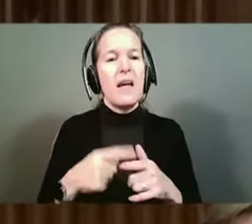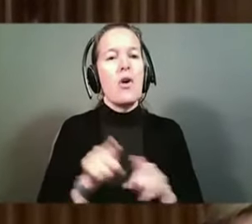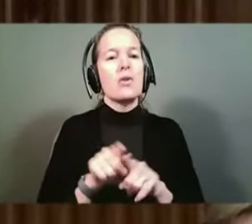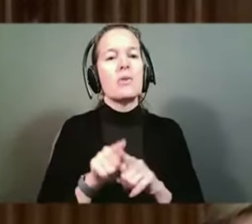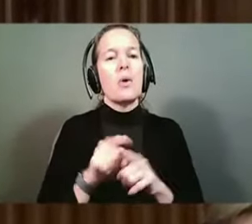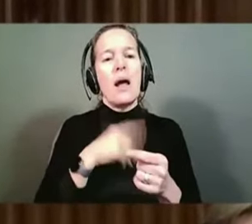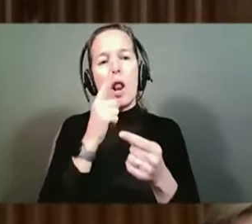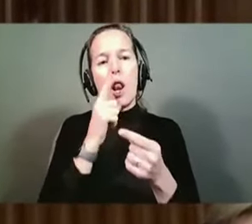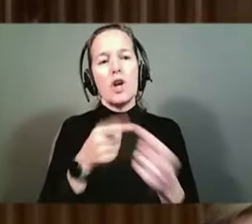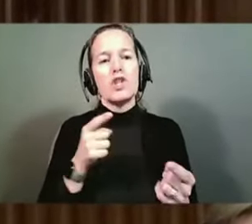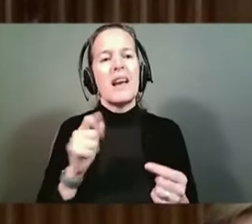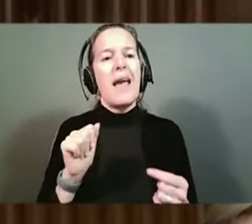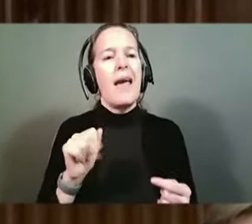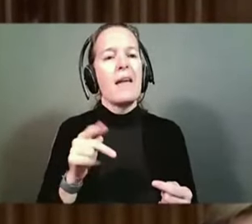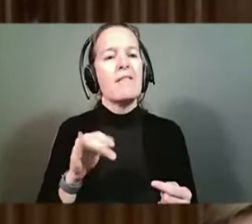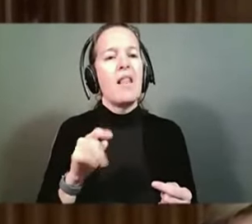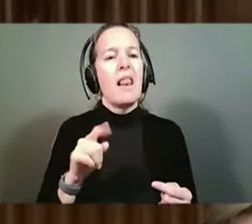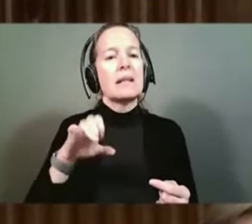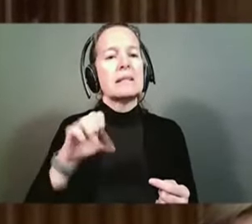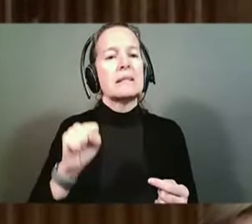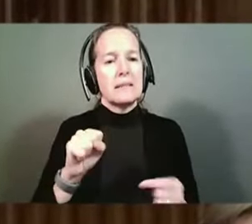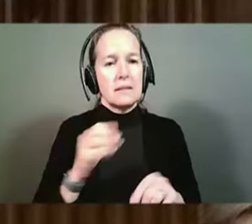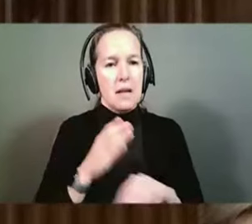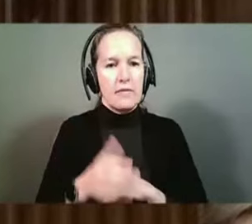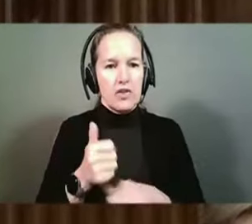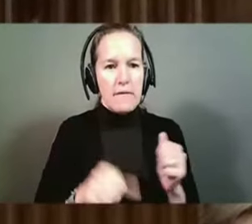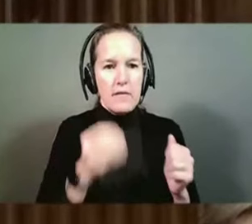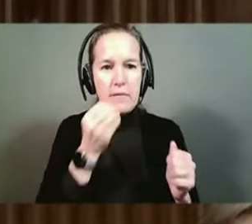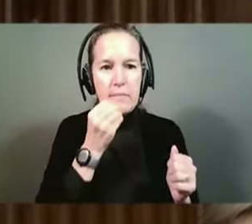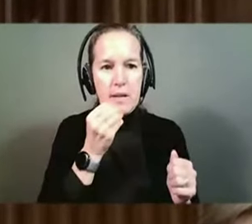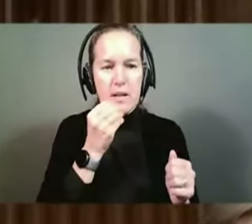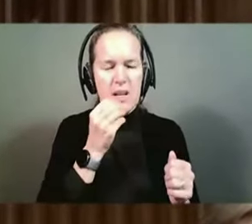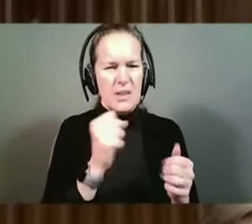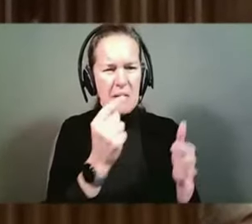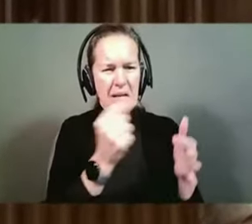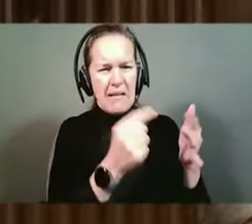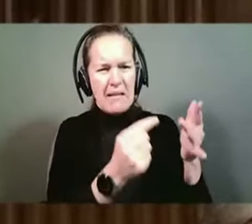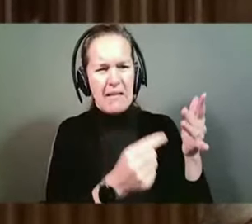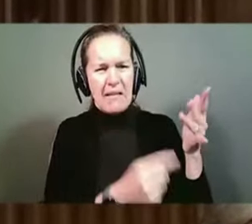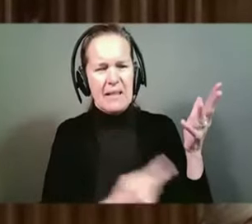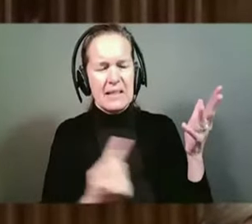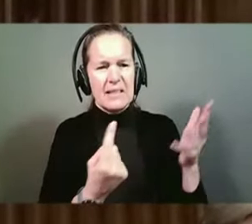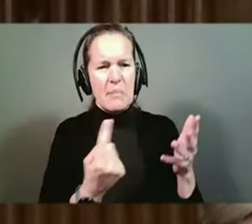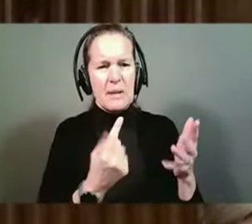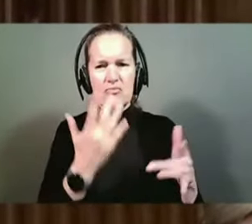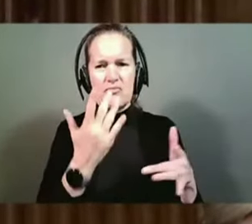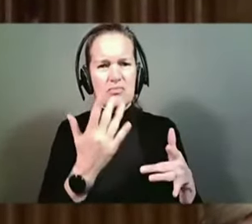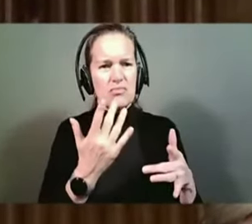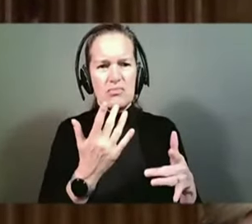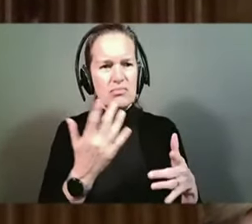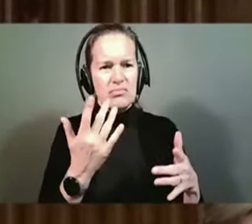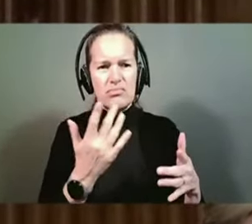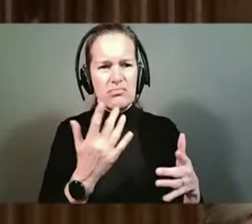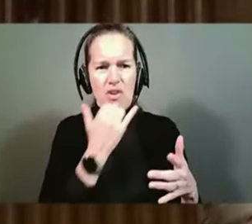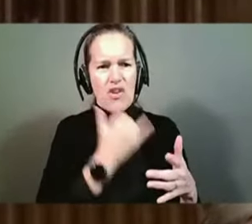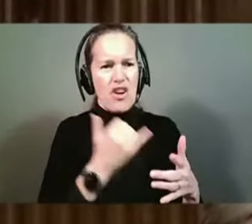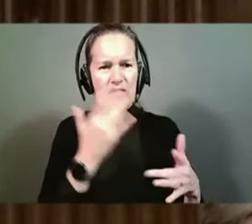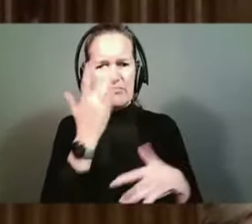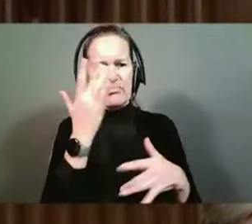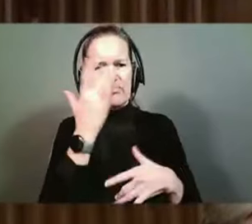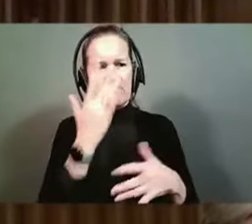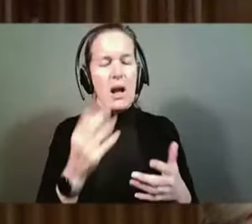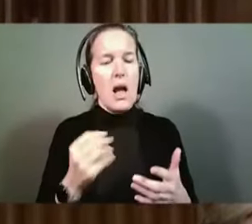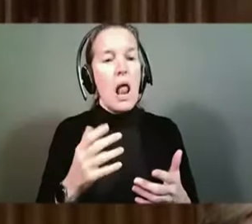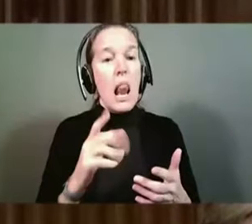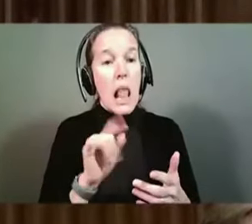after every meal. I had many clinical signs that something was wrong within weeks. High markers for an autoimmune disease, labs that